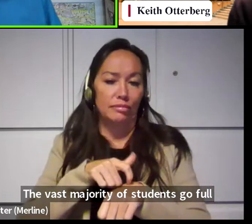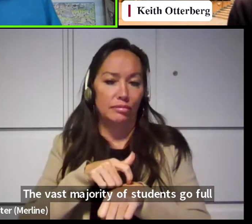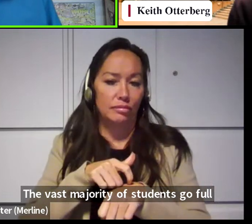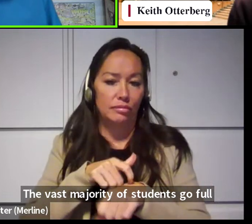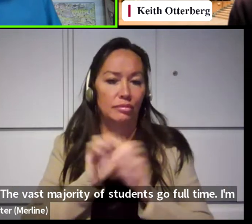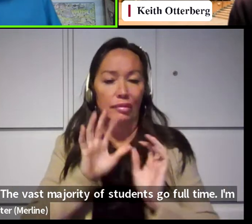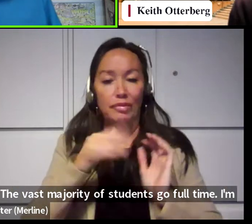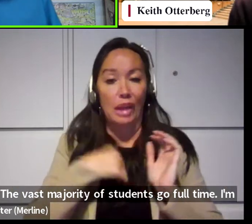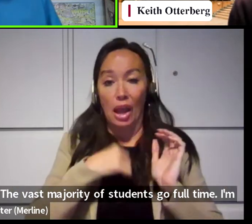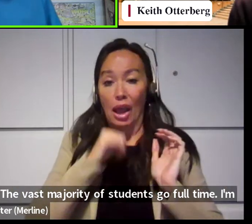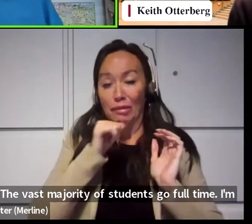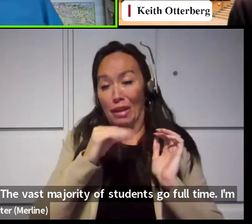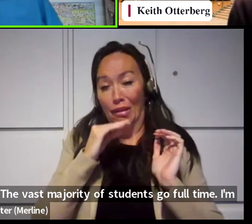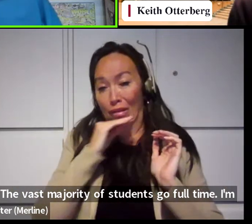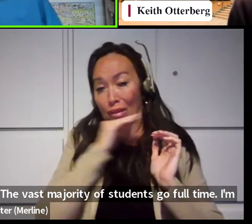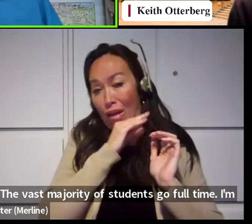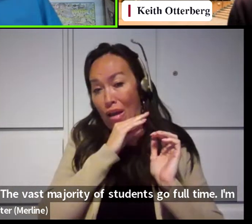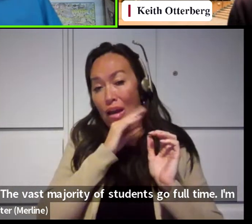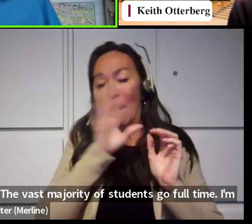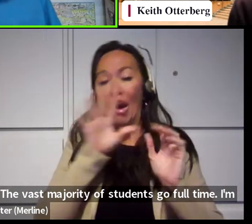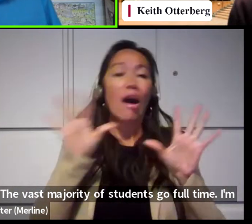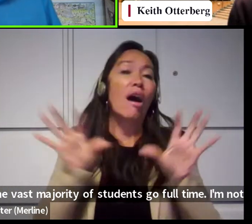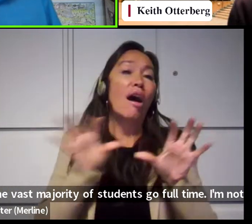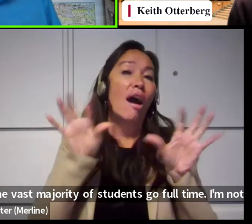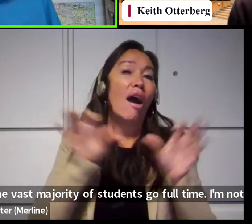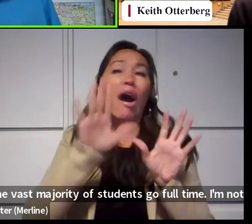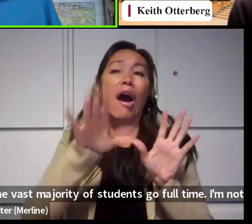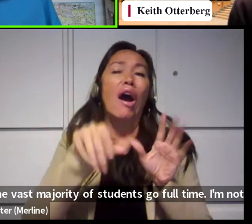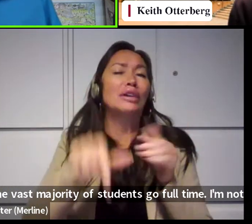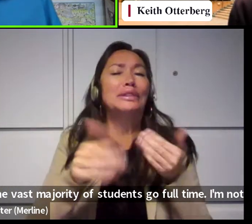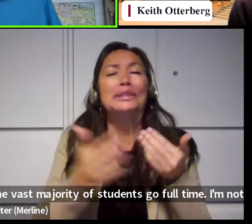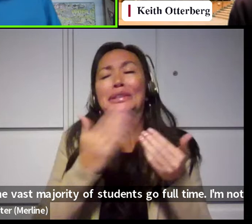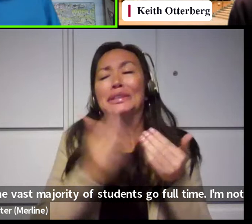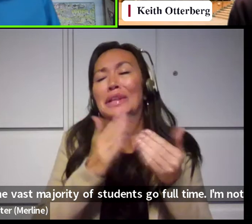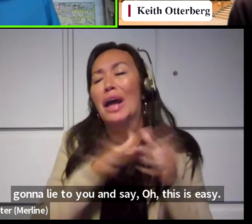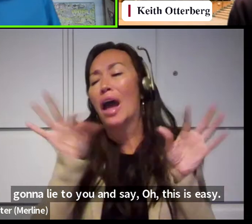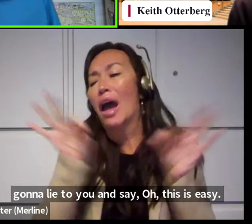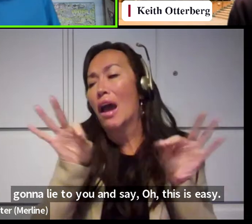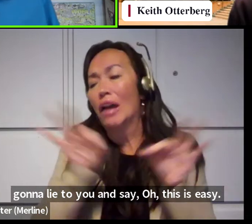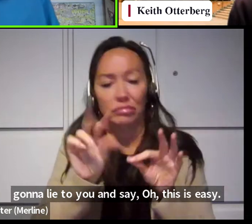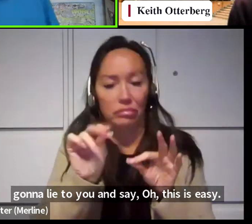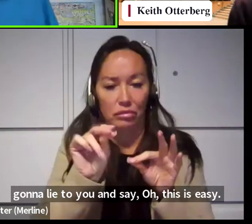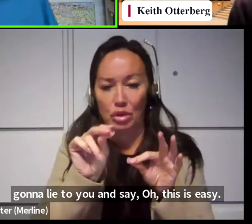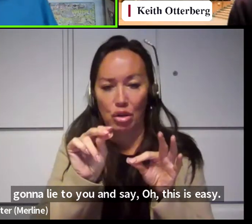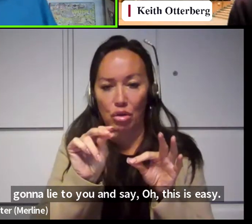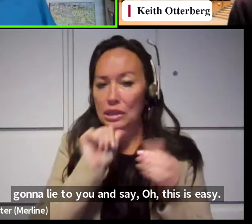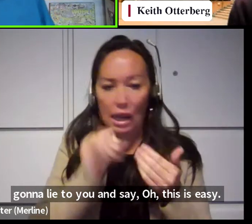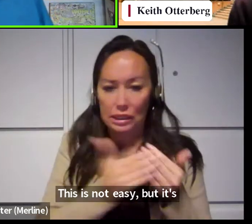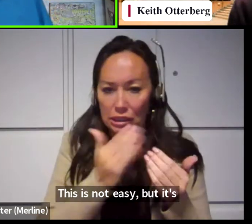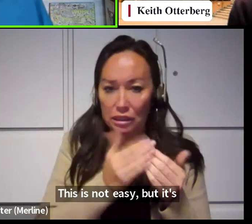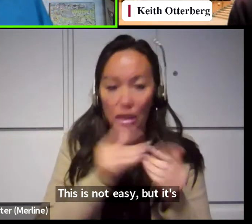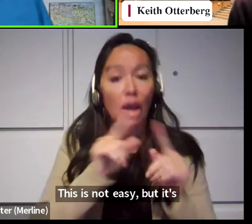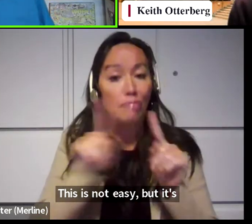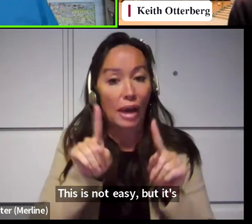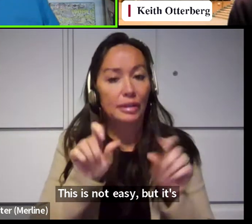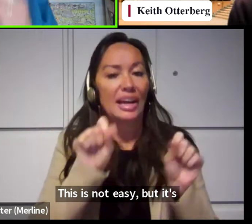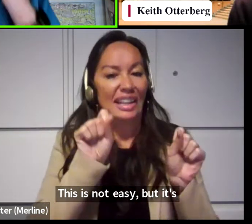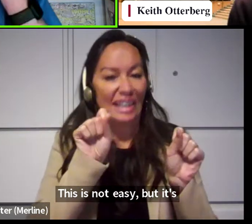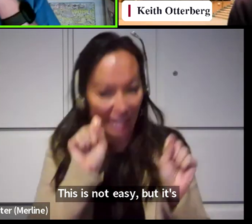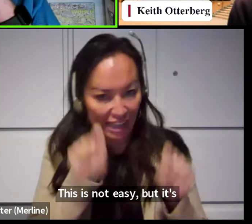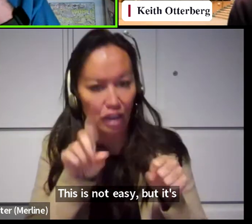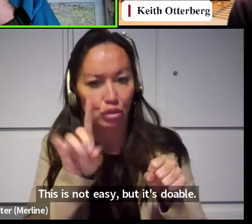I'm not going to lie to you and say, oh, this is easy. This is not easy, but it's doable. And like I said,